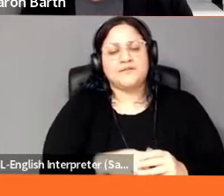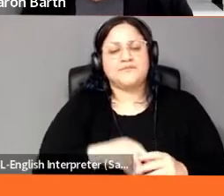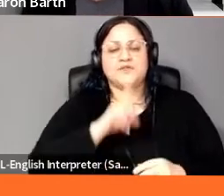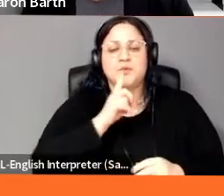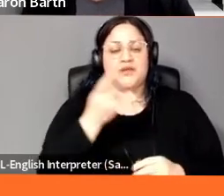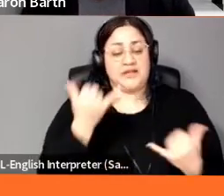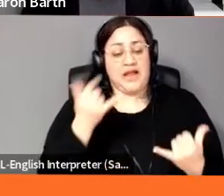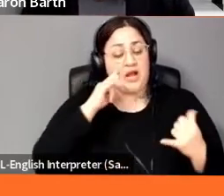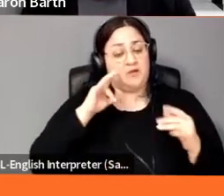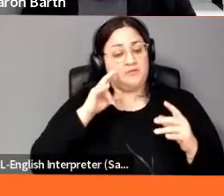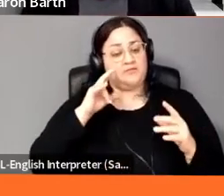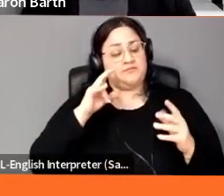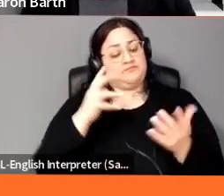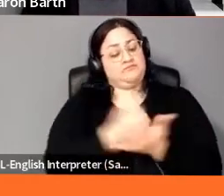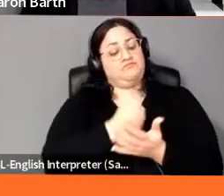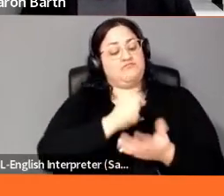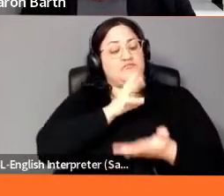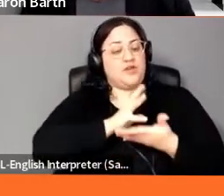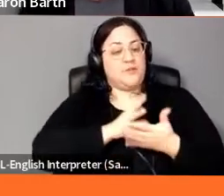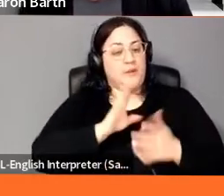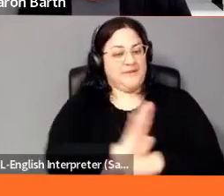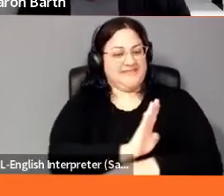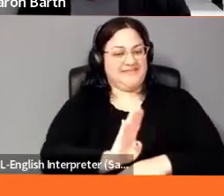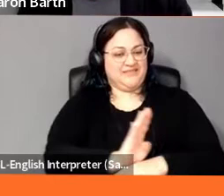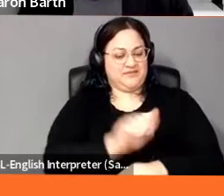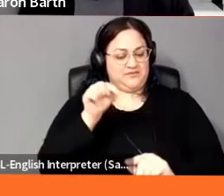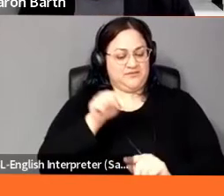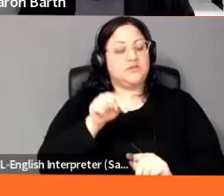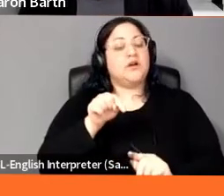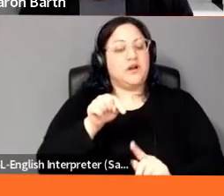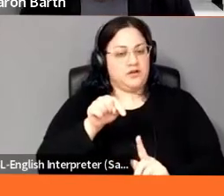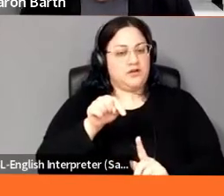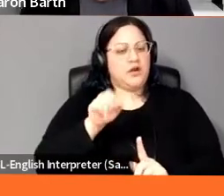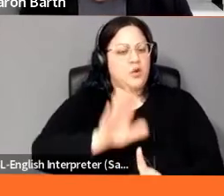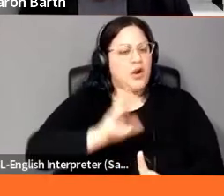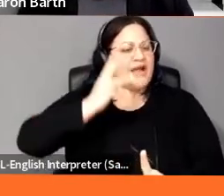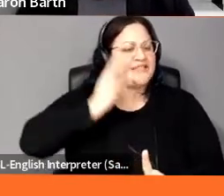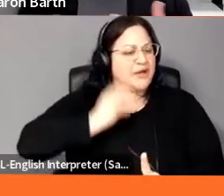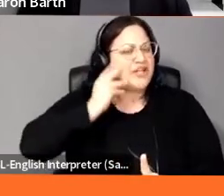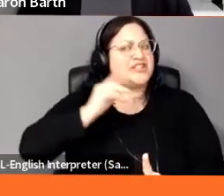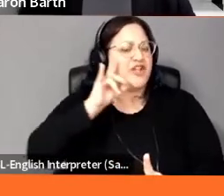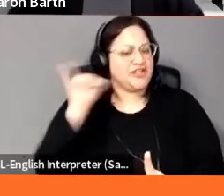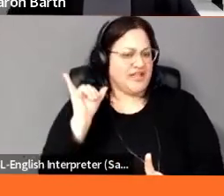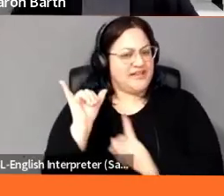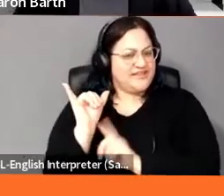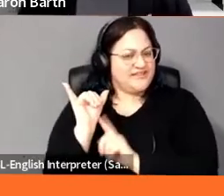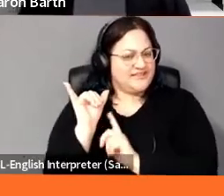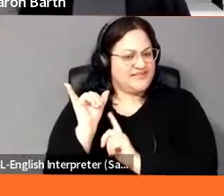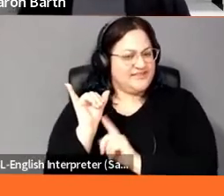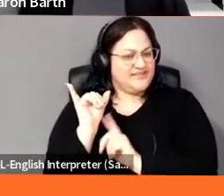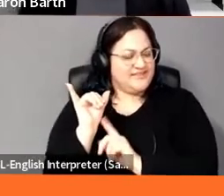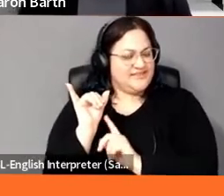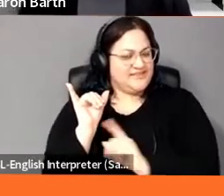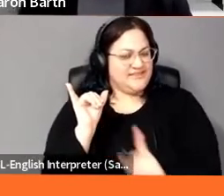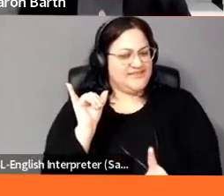experience? And you're not allowed to say everything. What are the big things, like when you get that gut feel and